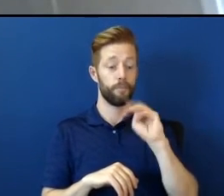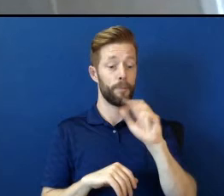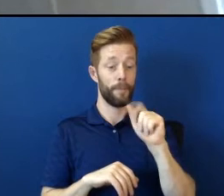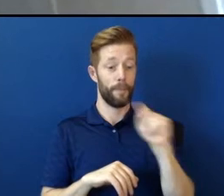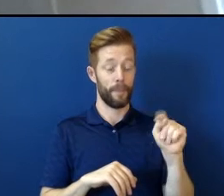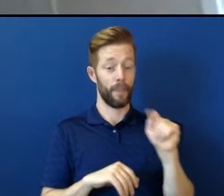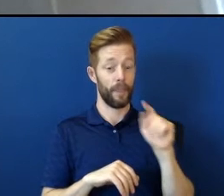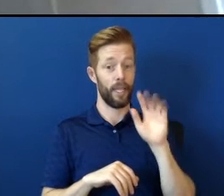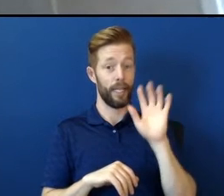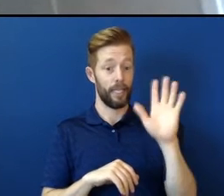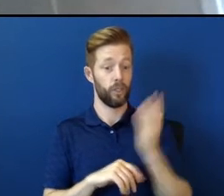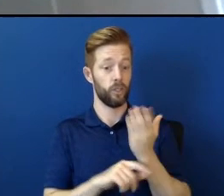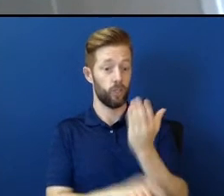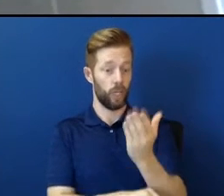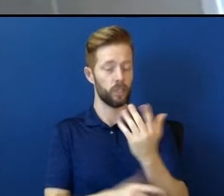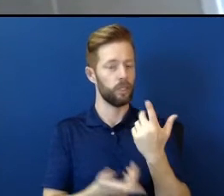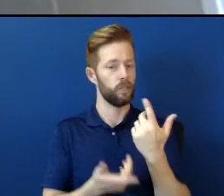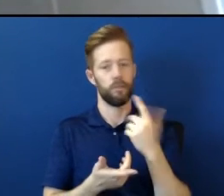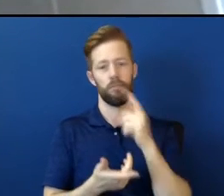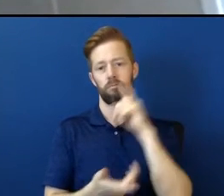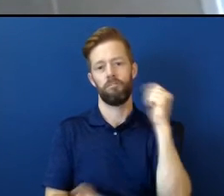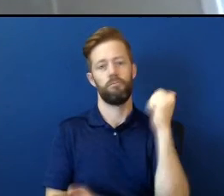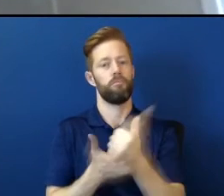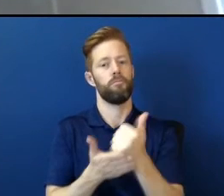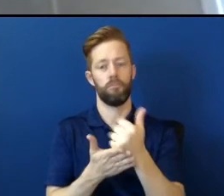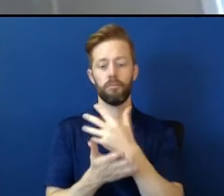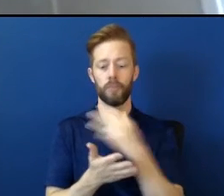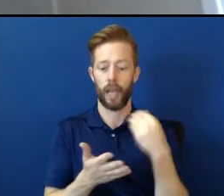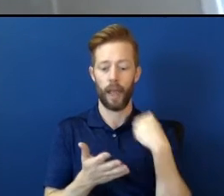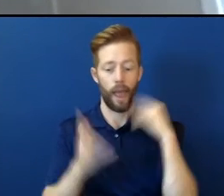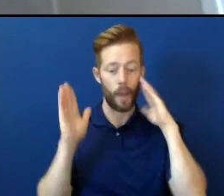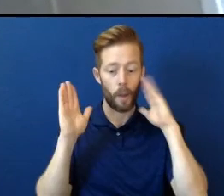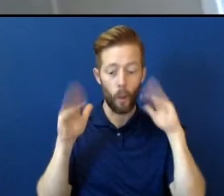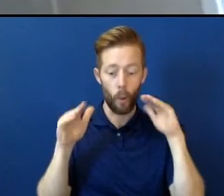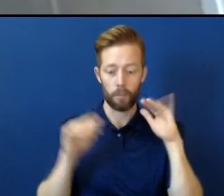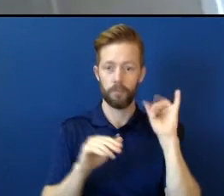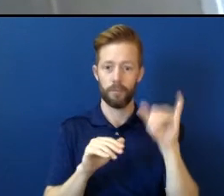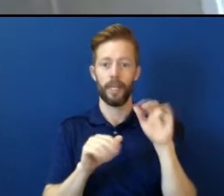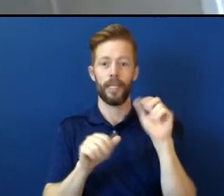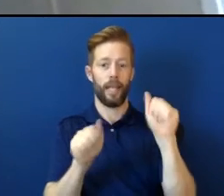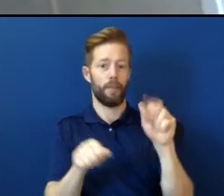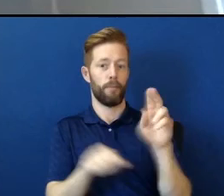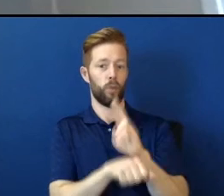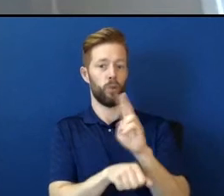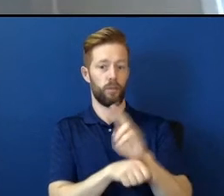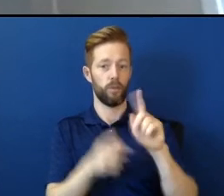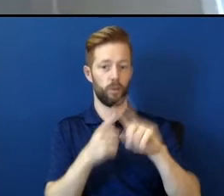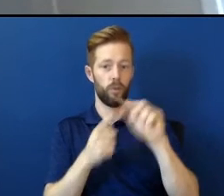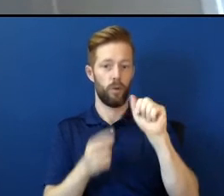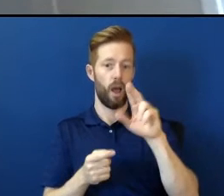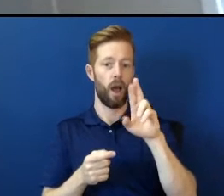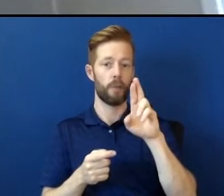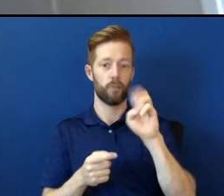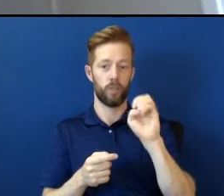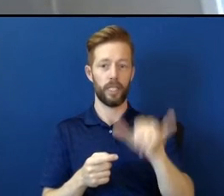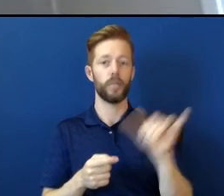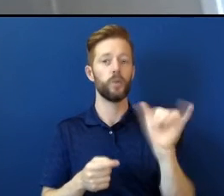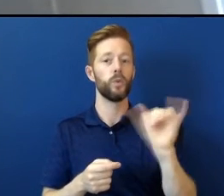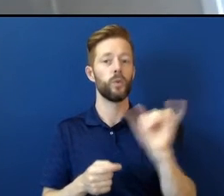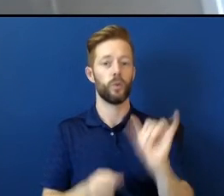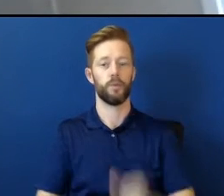Matt's suggestions on that front to be really helpful and hope that that can be useful to Aubrey as well.